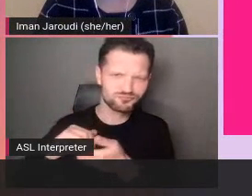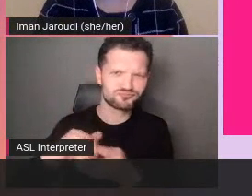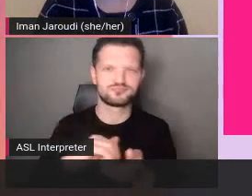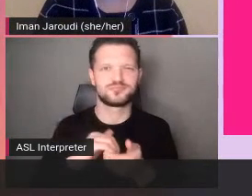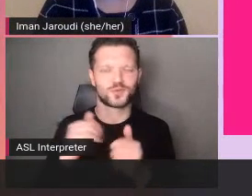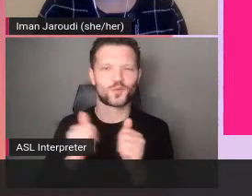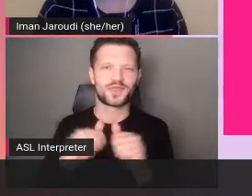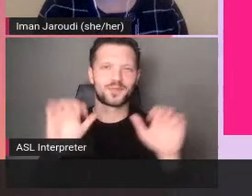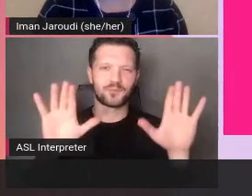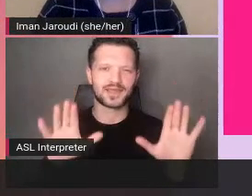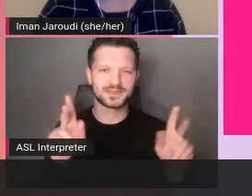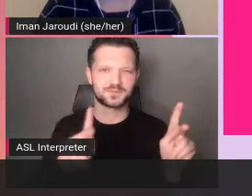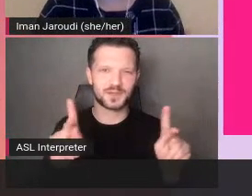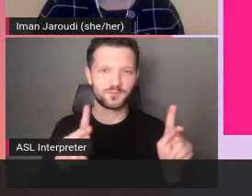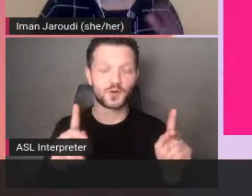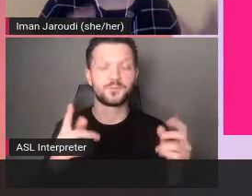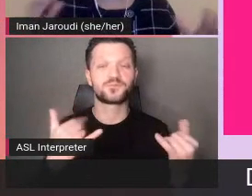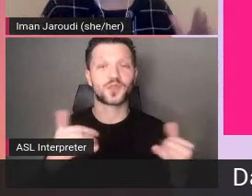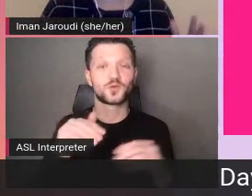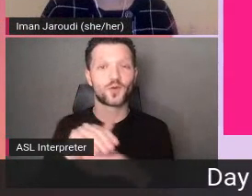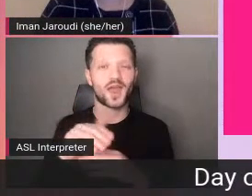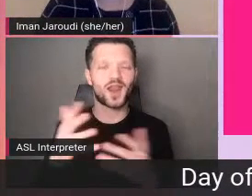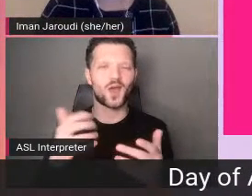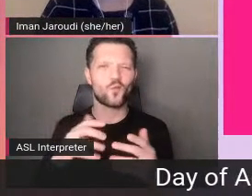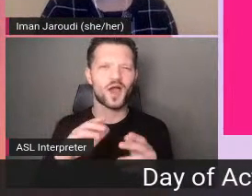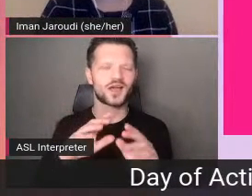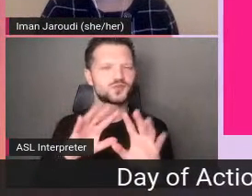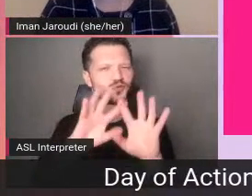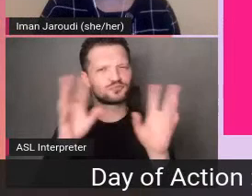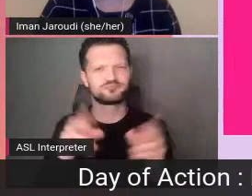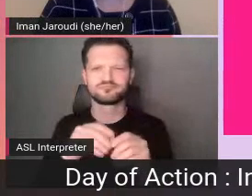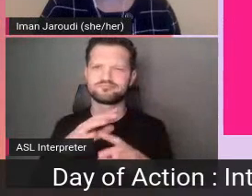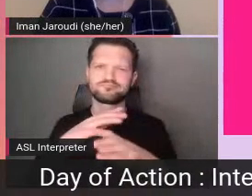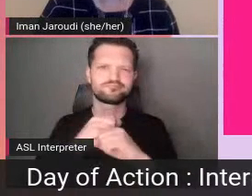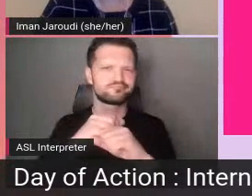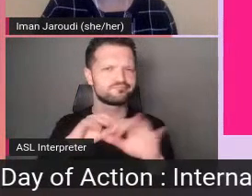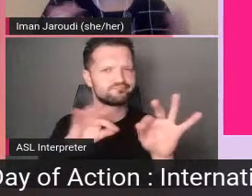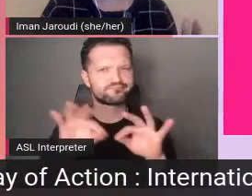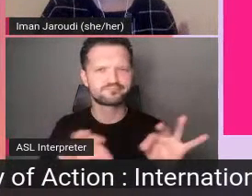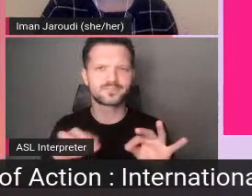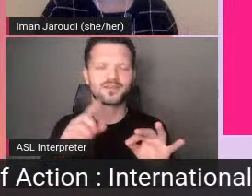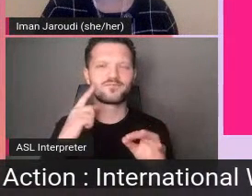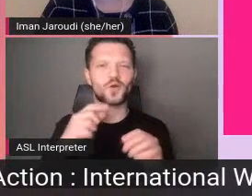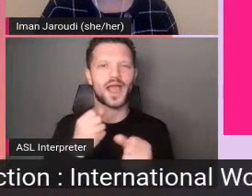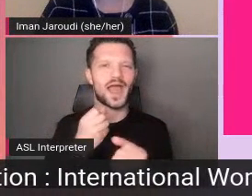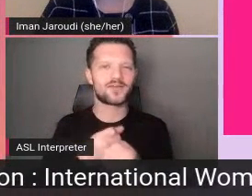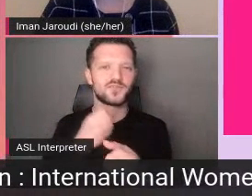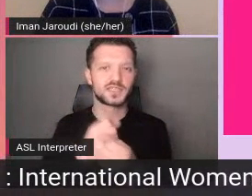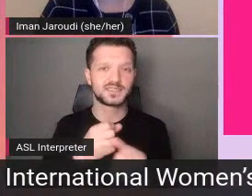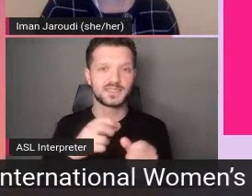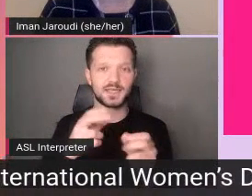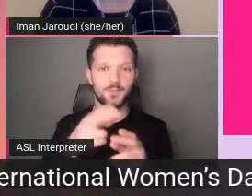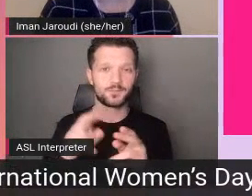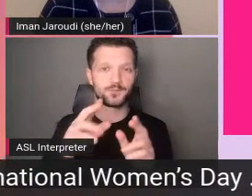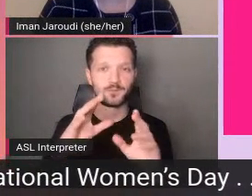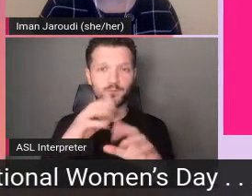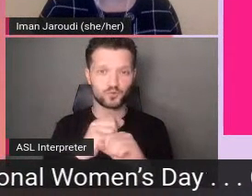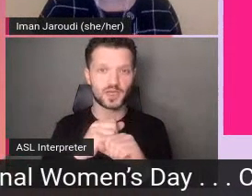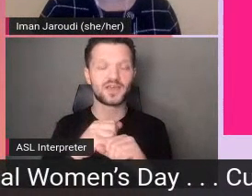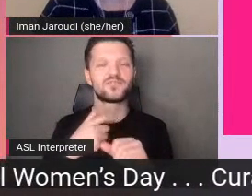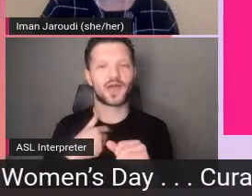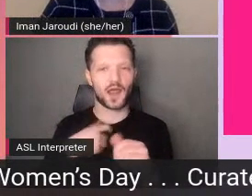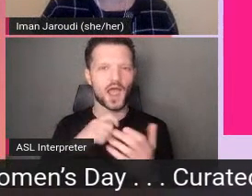And tonight, I would like to give just an overview of an advocacy brief that I authored in honor of International Women's